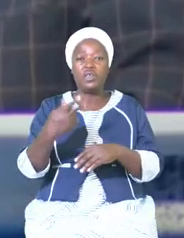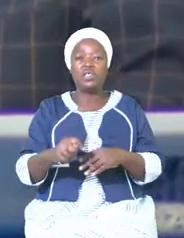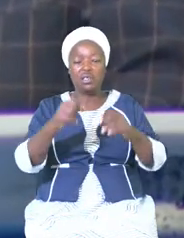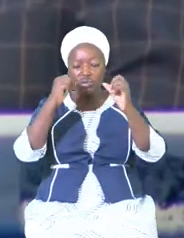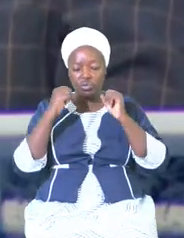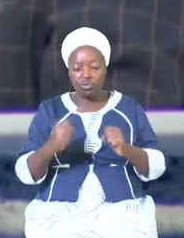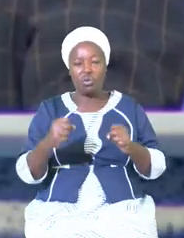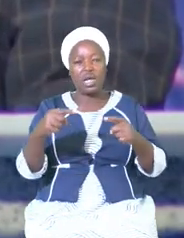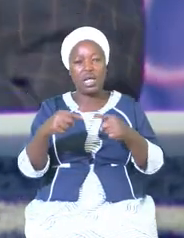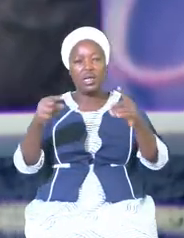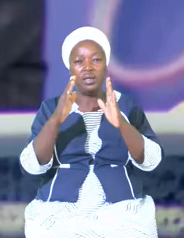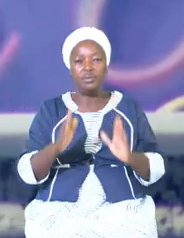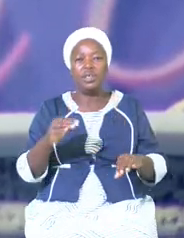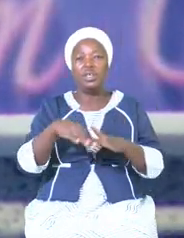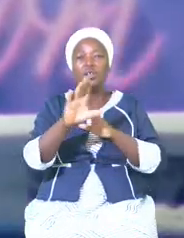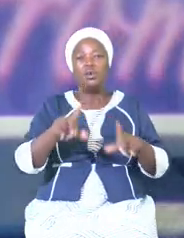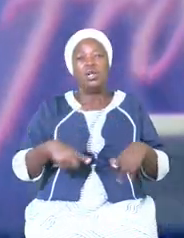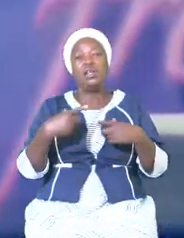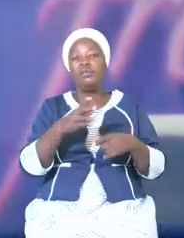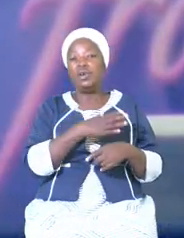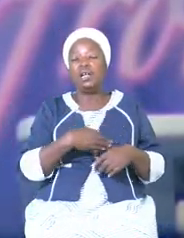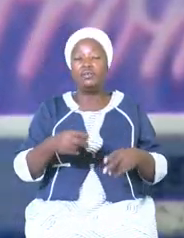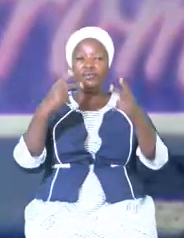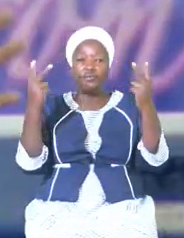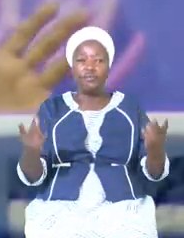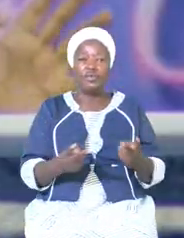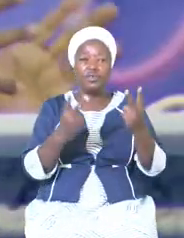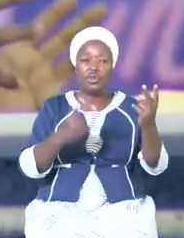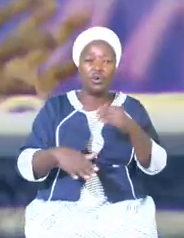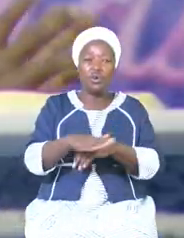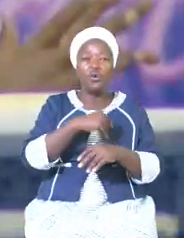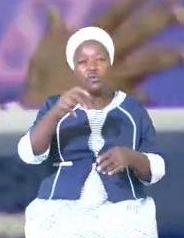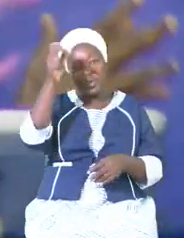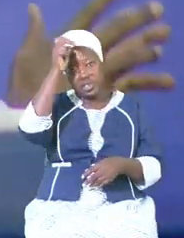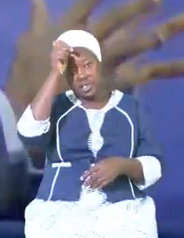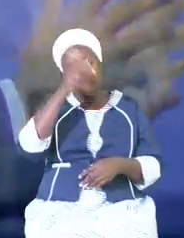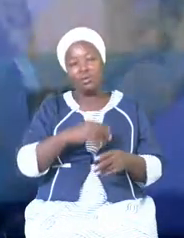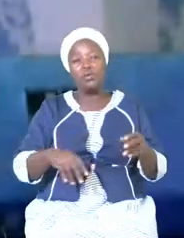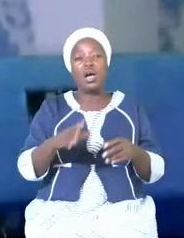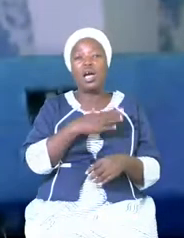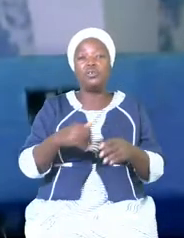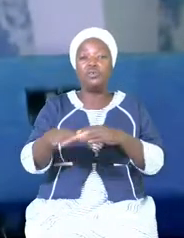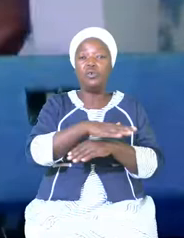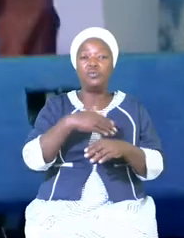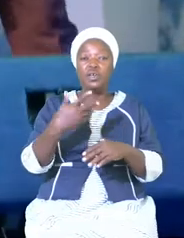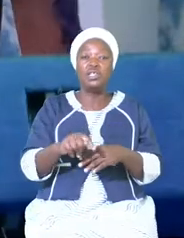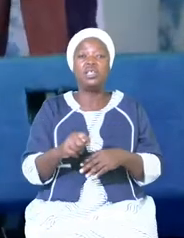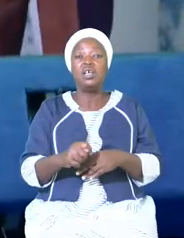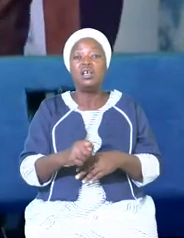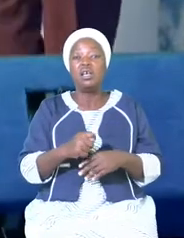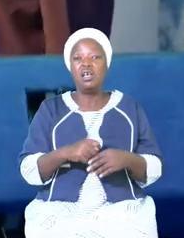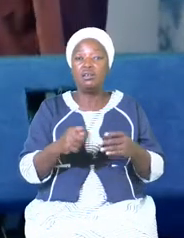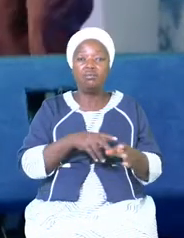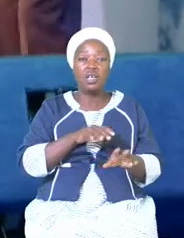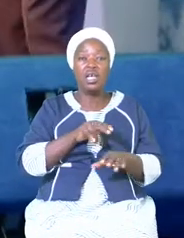enemy in your life. And victory over Satan and over the supplanter, over the